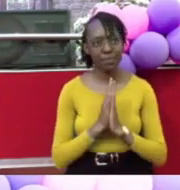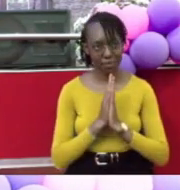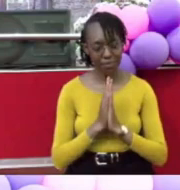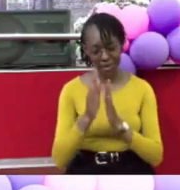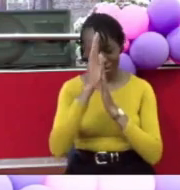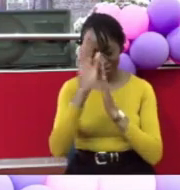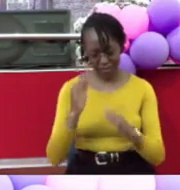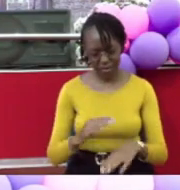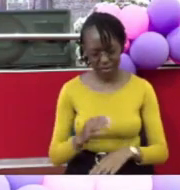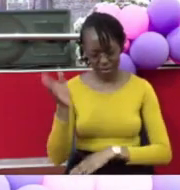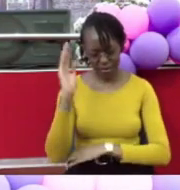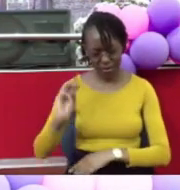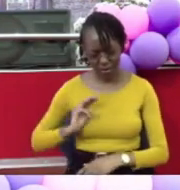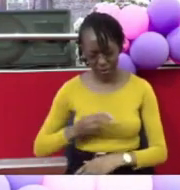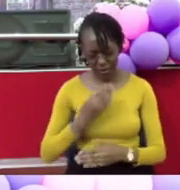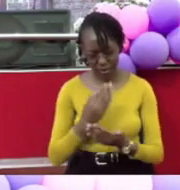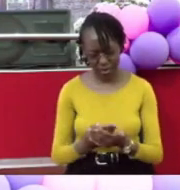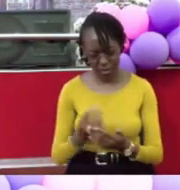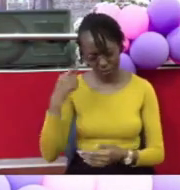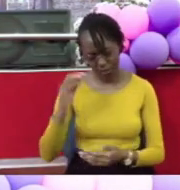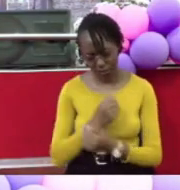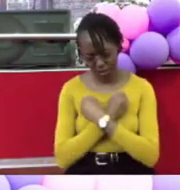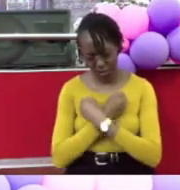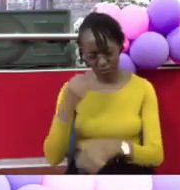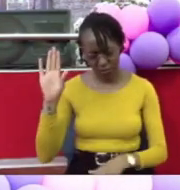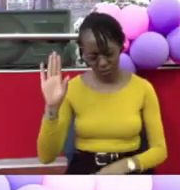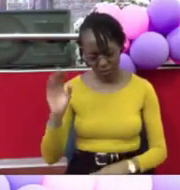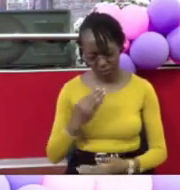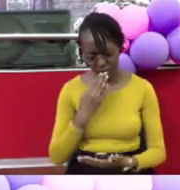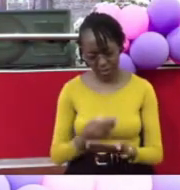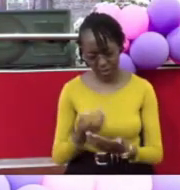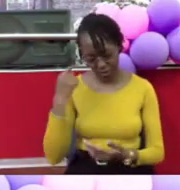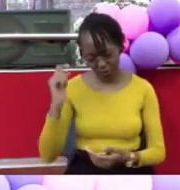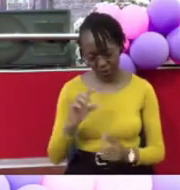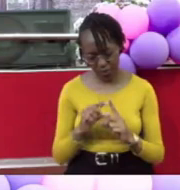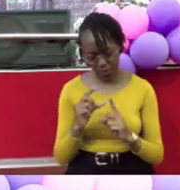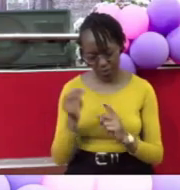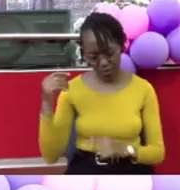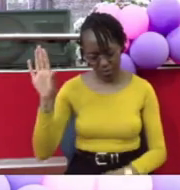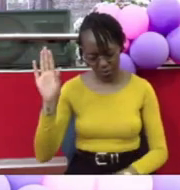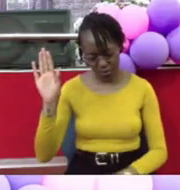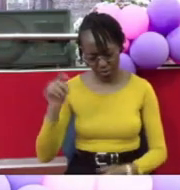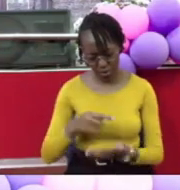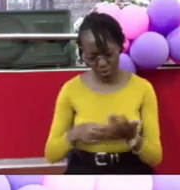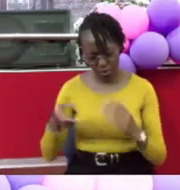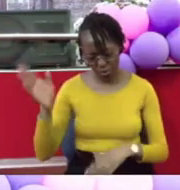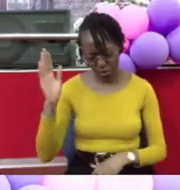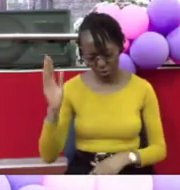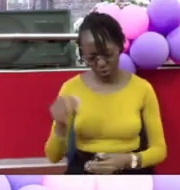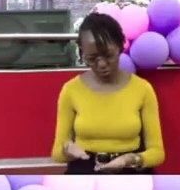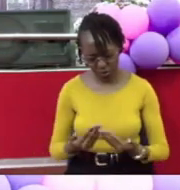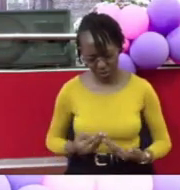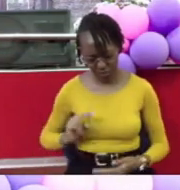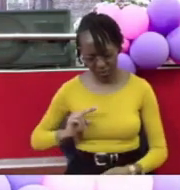your love. Baba thank Mungu tunakushukuru kwa upendo wako. Thank you for your word today. Neno lako leo. Whatever you have planted in our individual